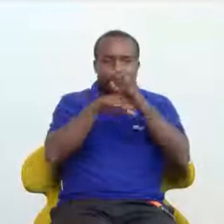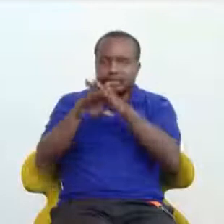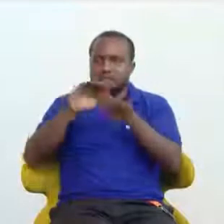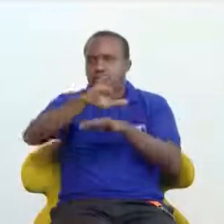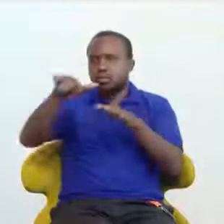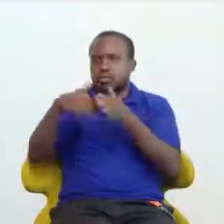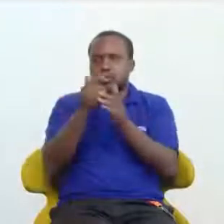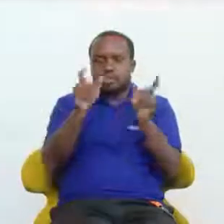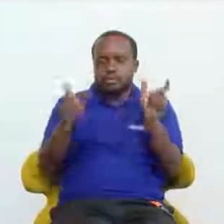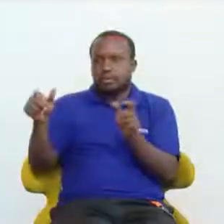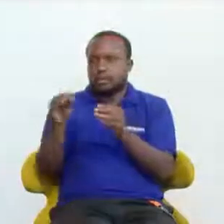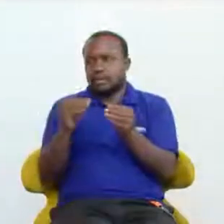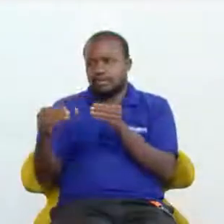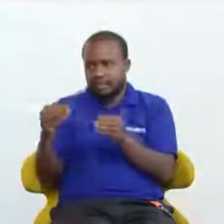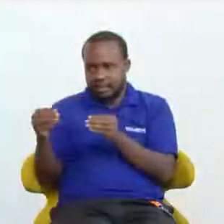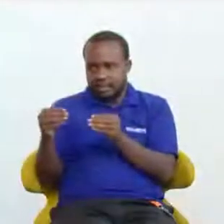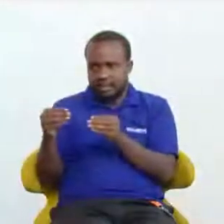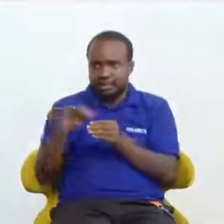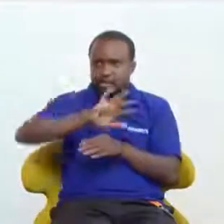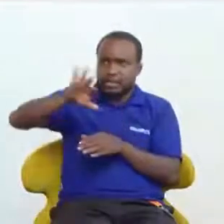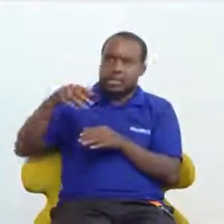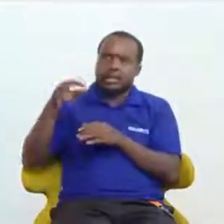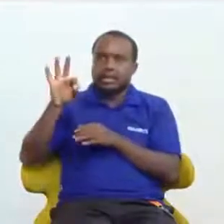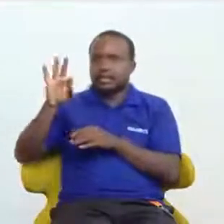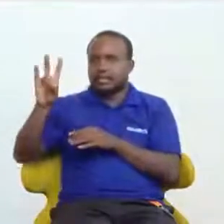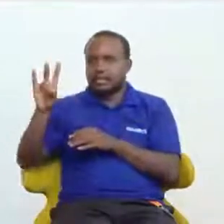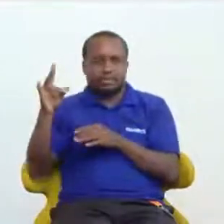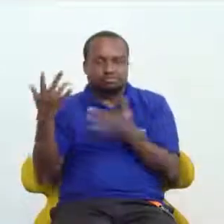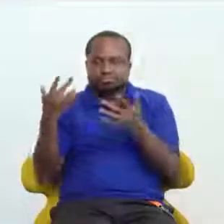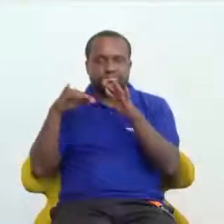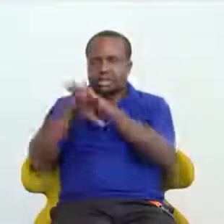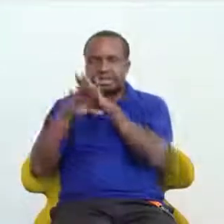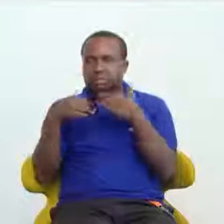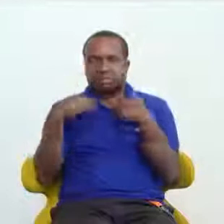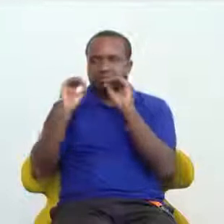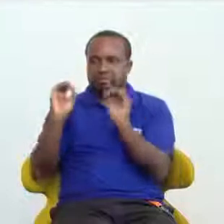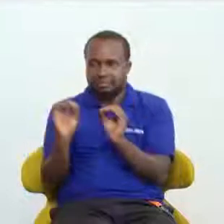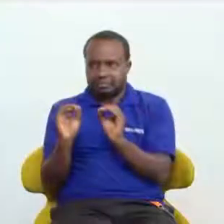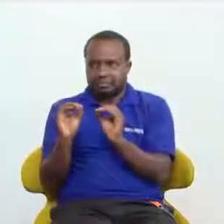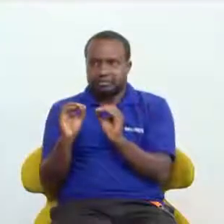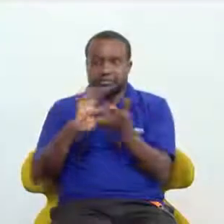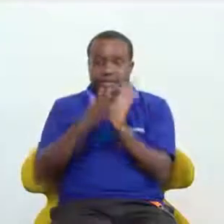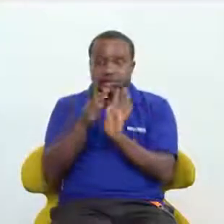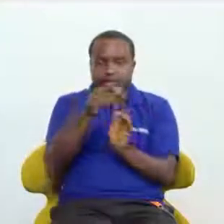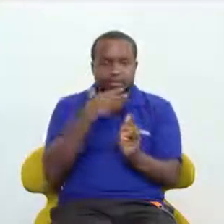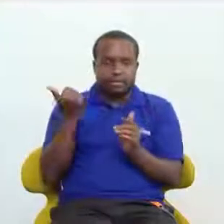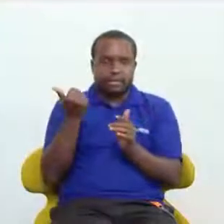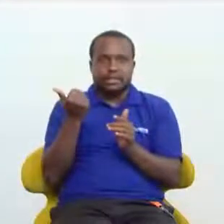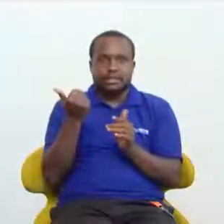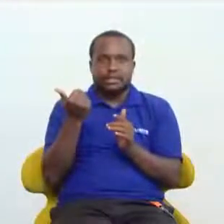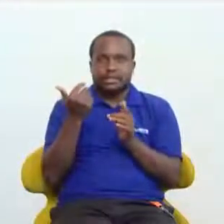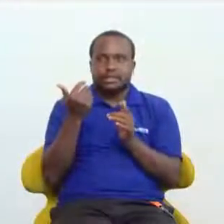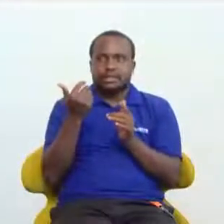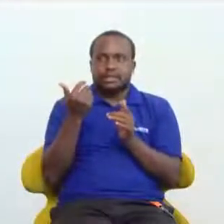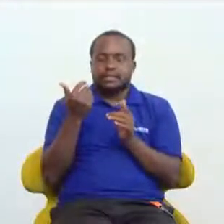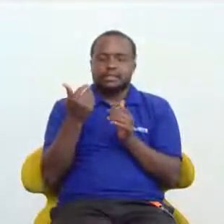disabilities. So the other 97% of the companies, they don't have access. And you get better. So by the time they try to catch up to you, you're far better